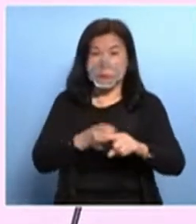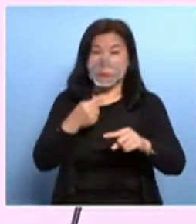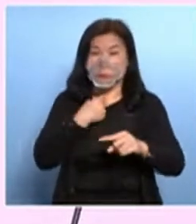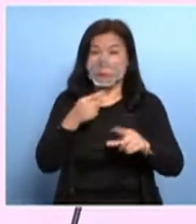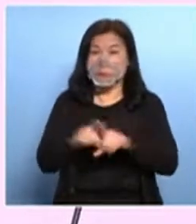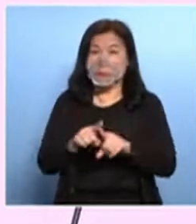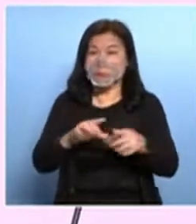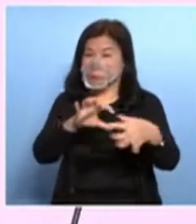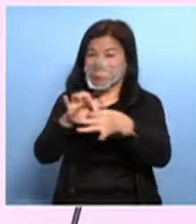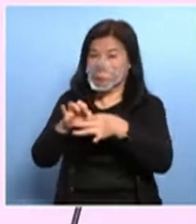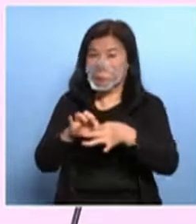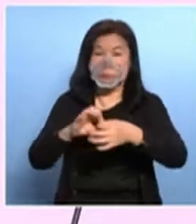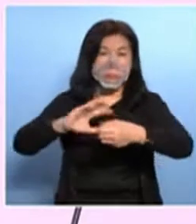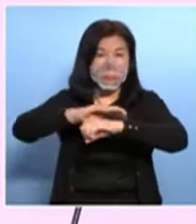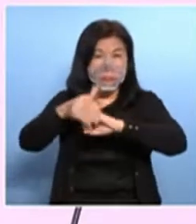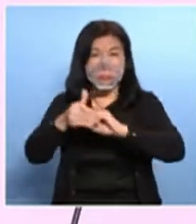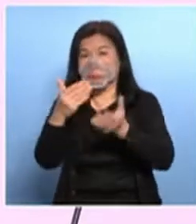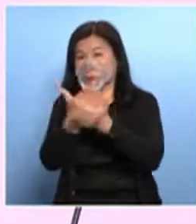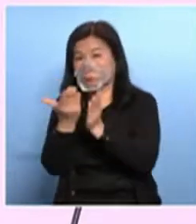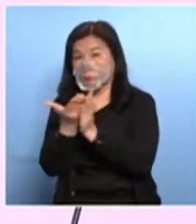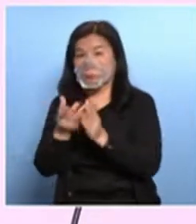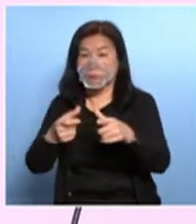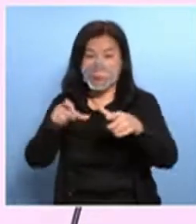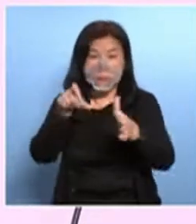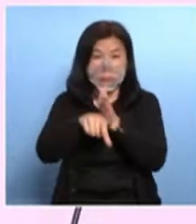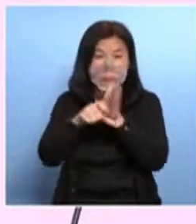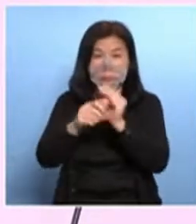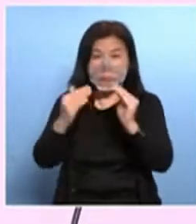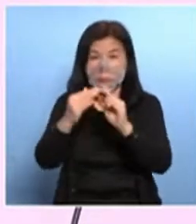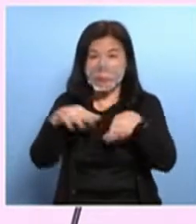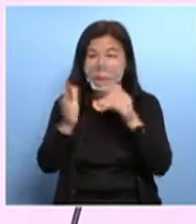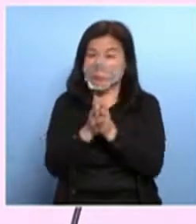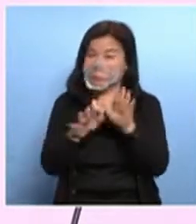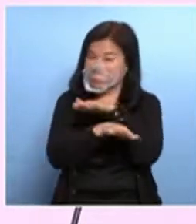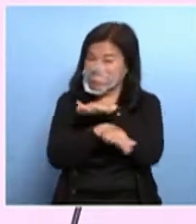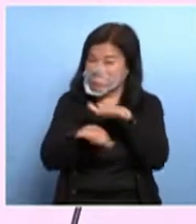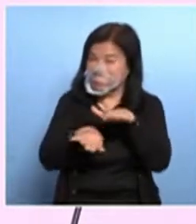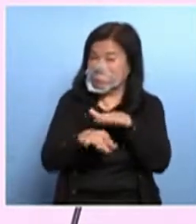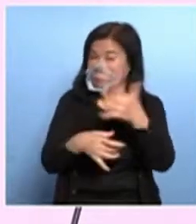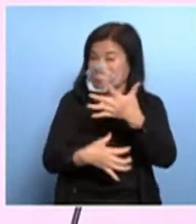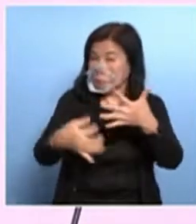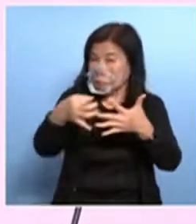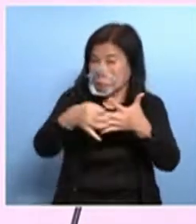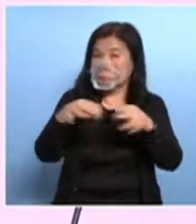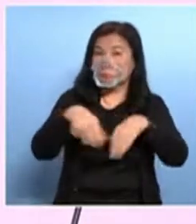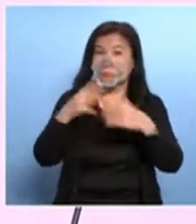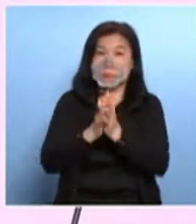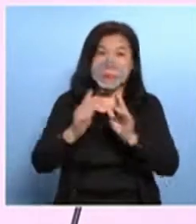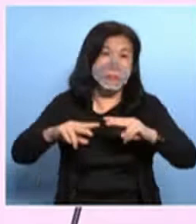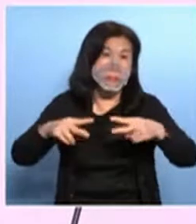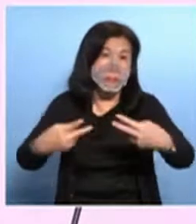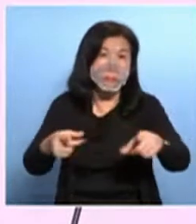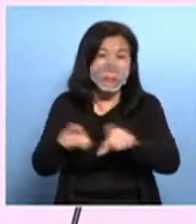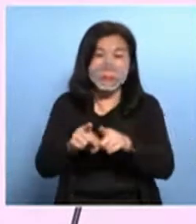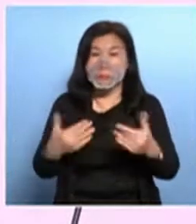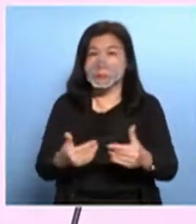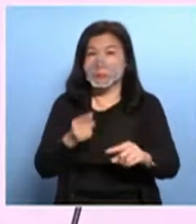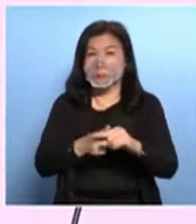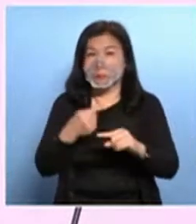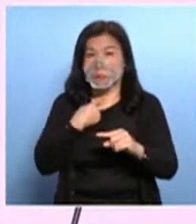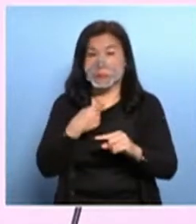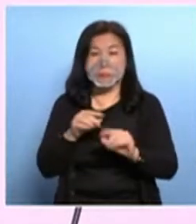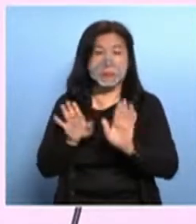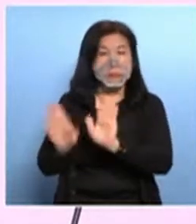international market under the premise that risks are well managed, thereby striving for progress while maintaining stability. We also have to